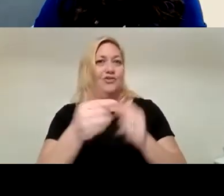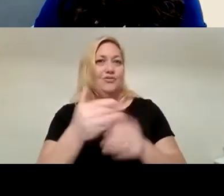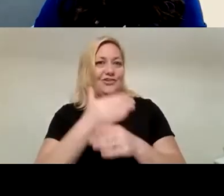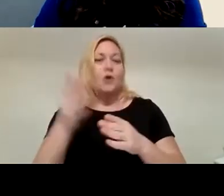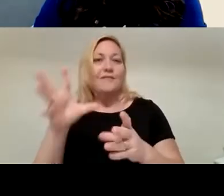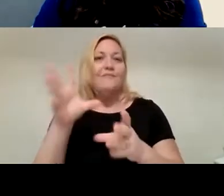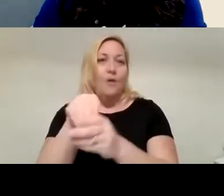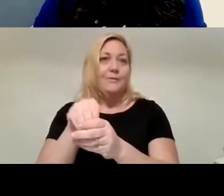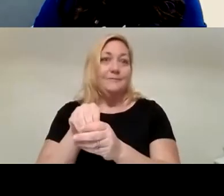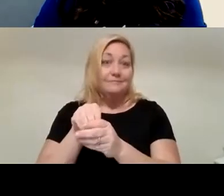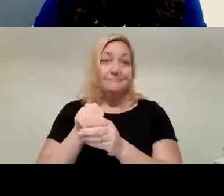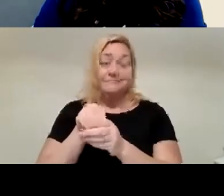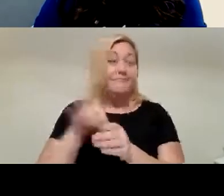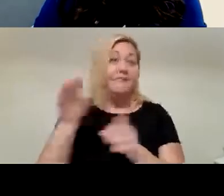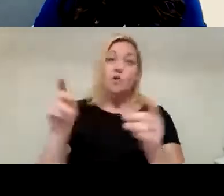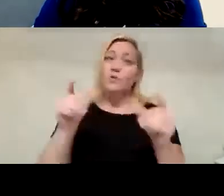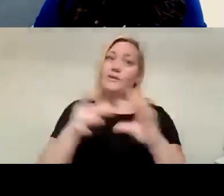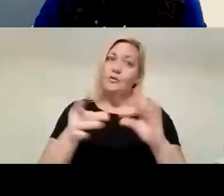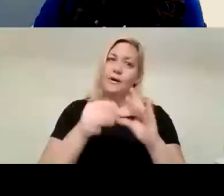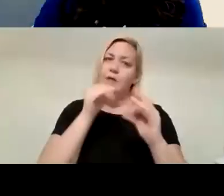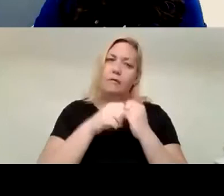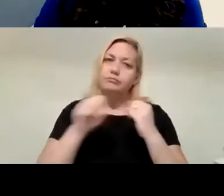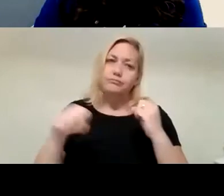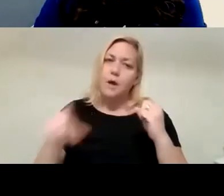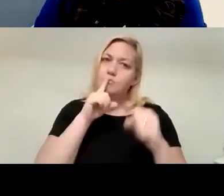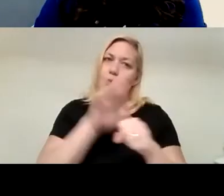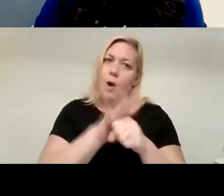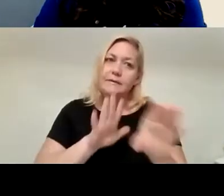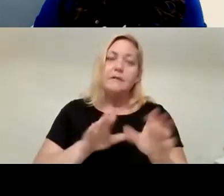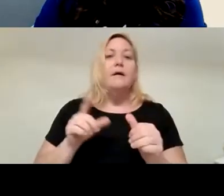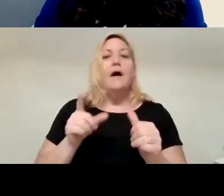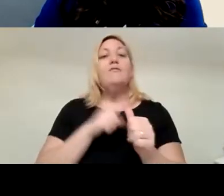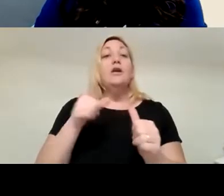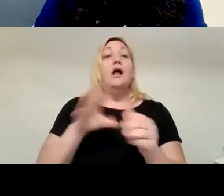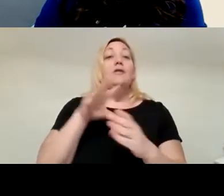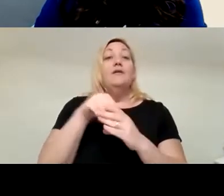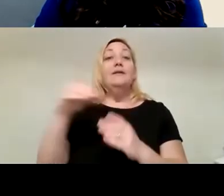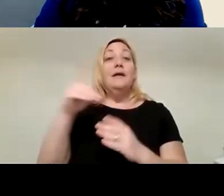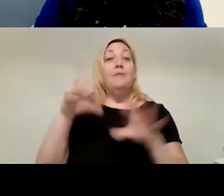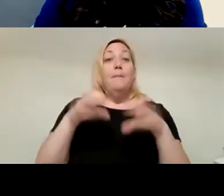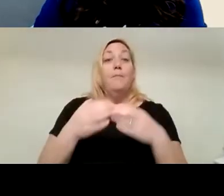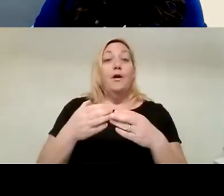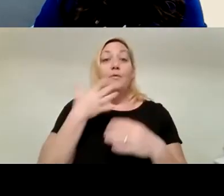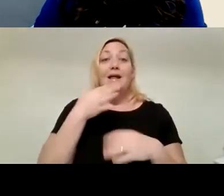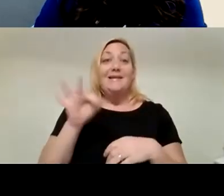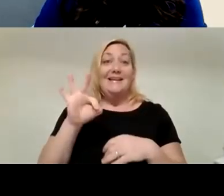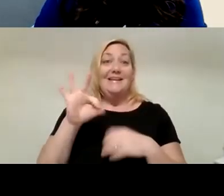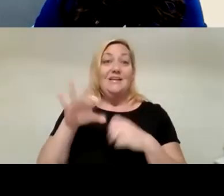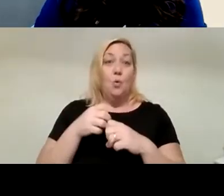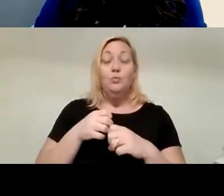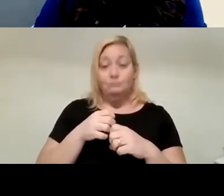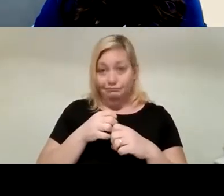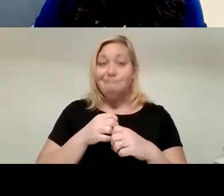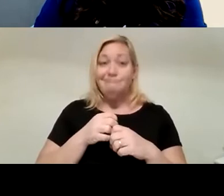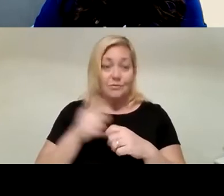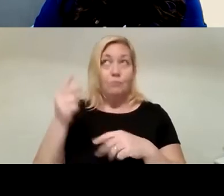involvement. If I can tell a quick story, not too long ago, I promise. I first got involved in the Democratic Party at 13 years old. And going back to the question you asked a moment